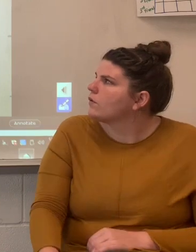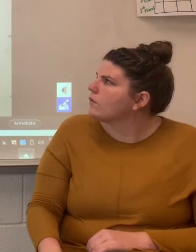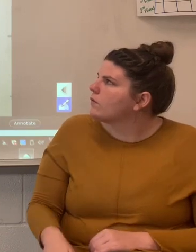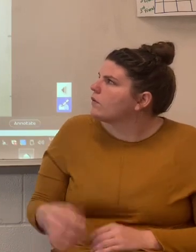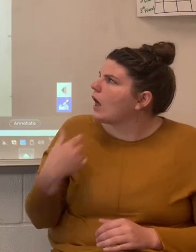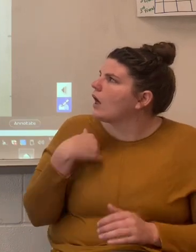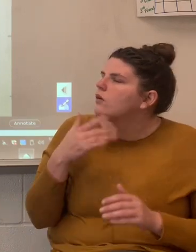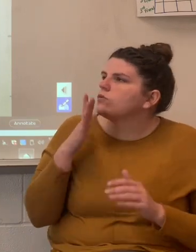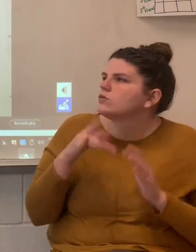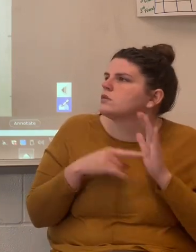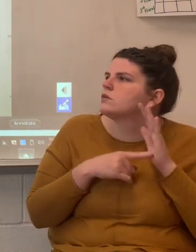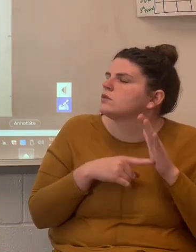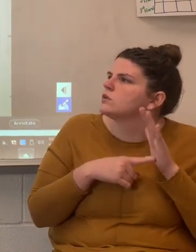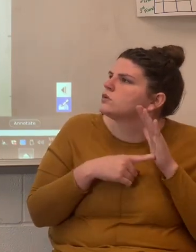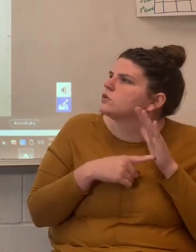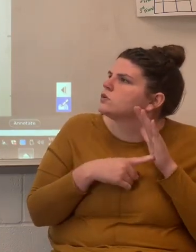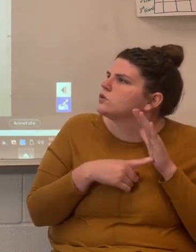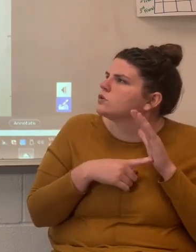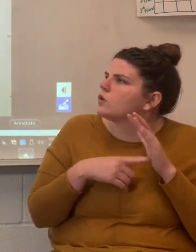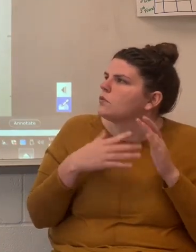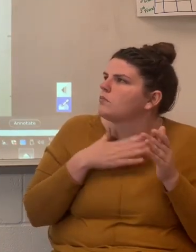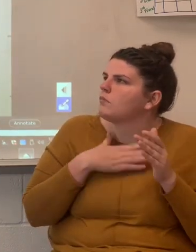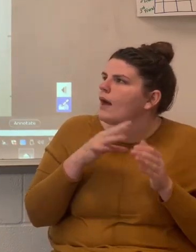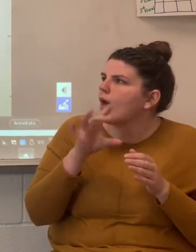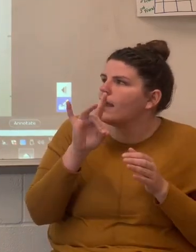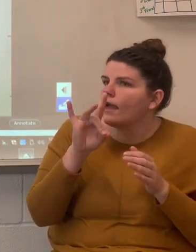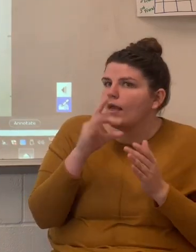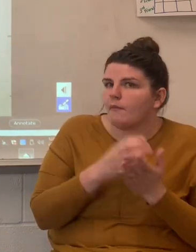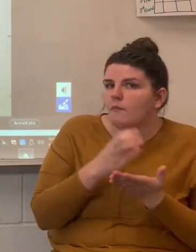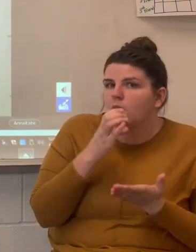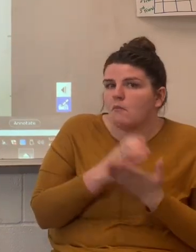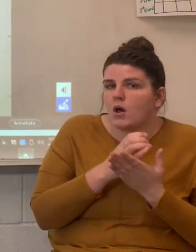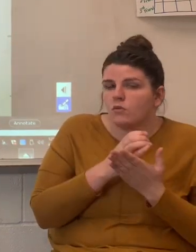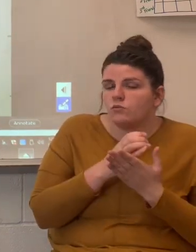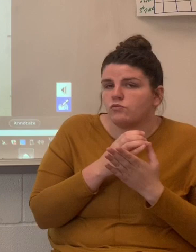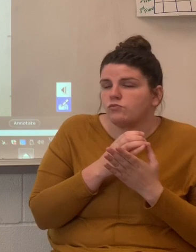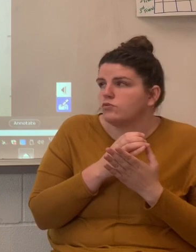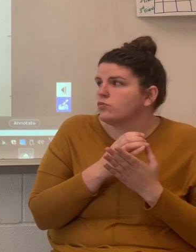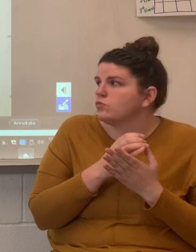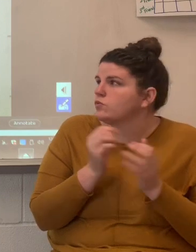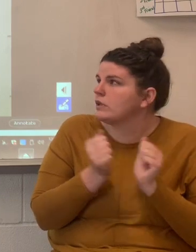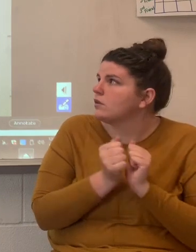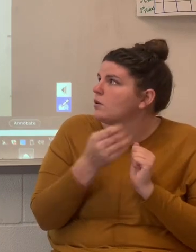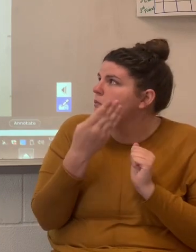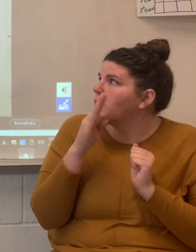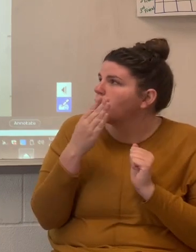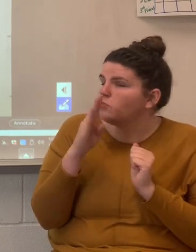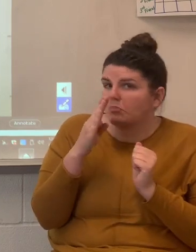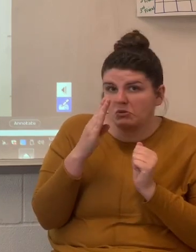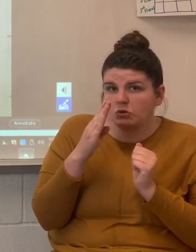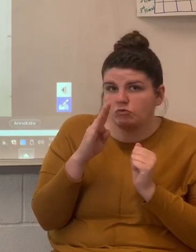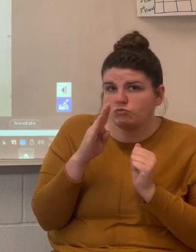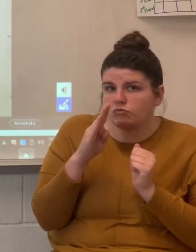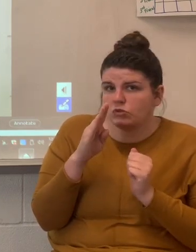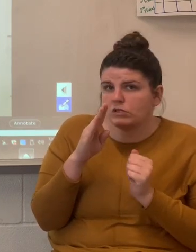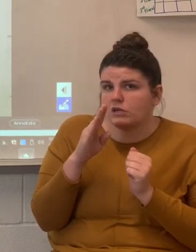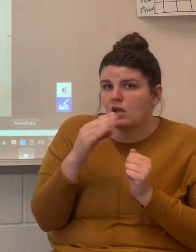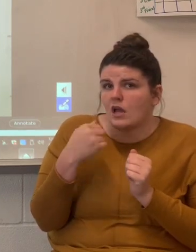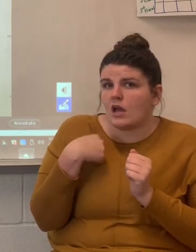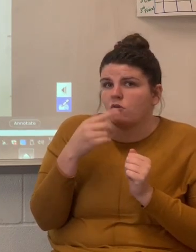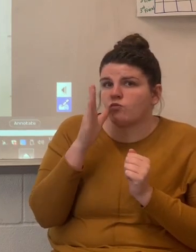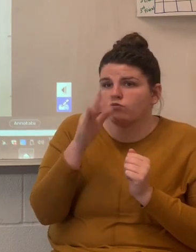going to represent my 8 bottles in 3/4 in this blue marker. So now I'm just going to hop my 8